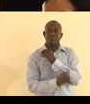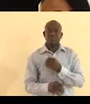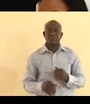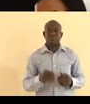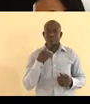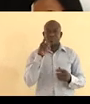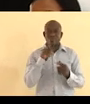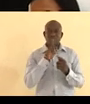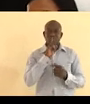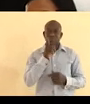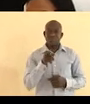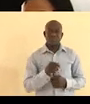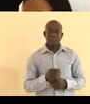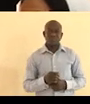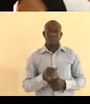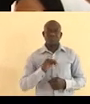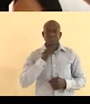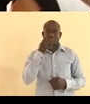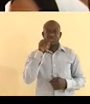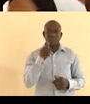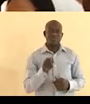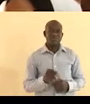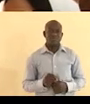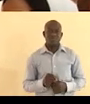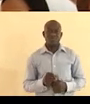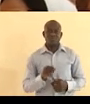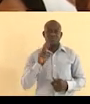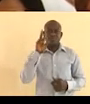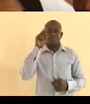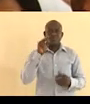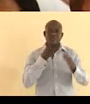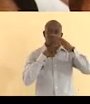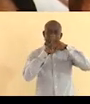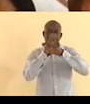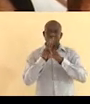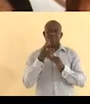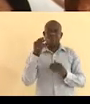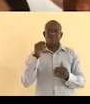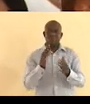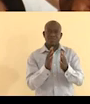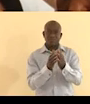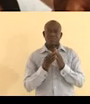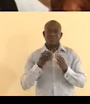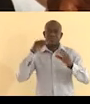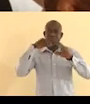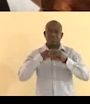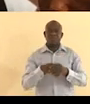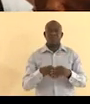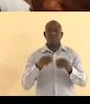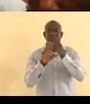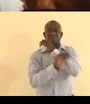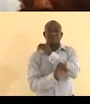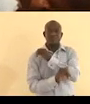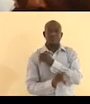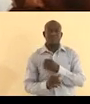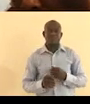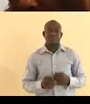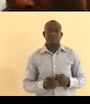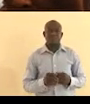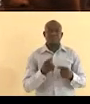said to them, "Truly, I tell you, no prophet is acceptable in his own